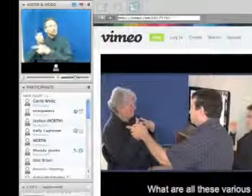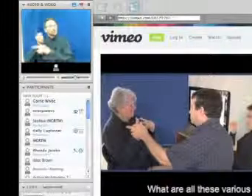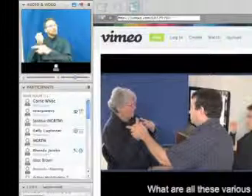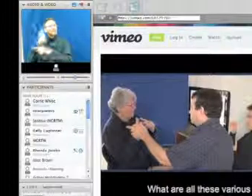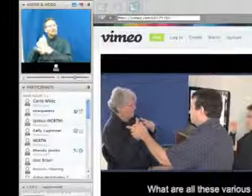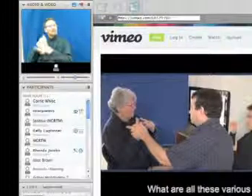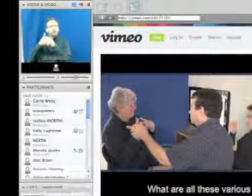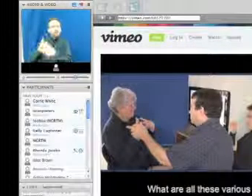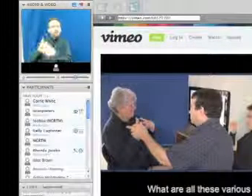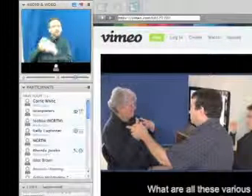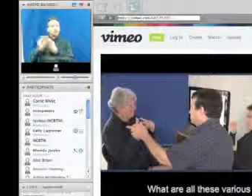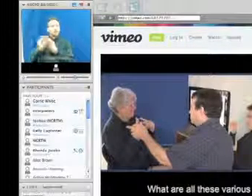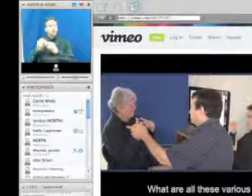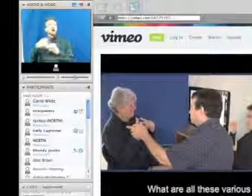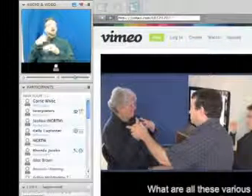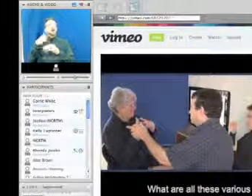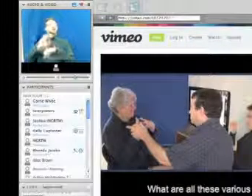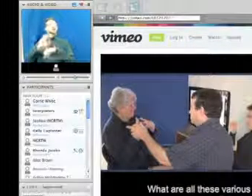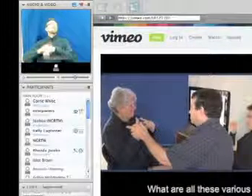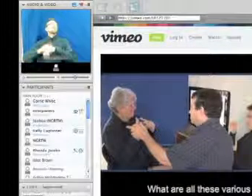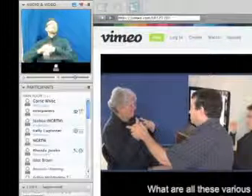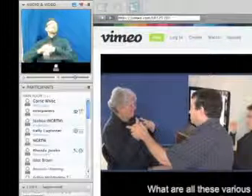new.